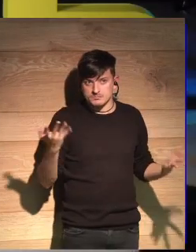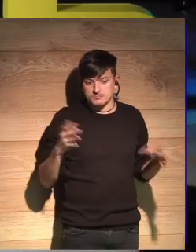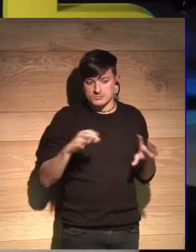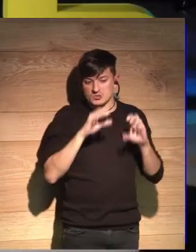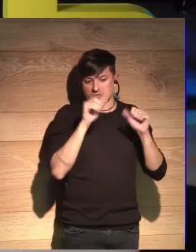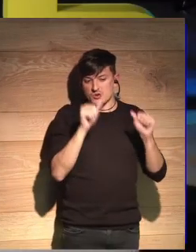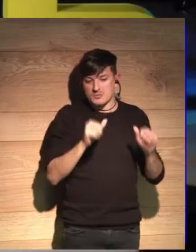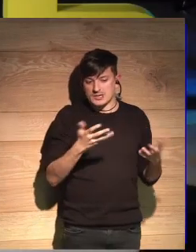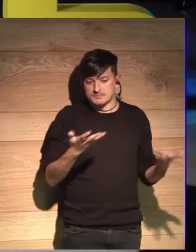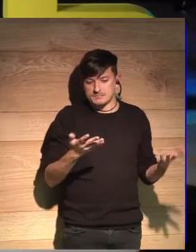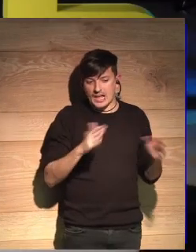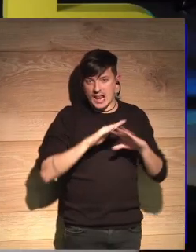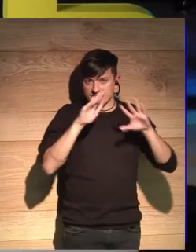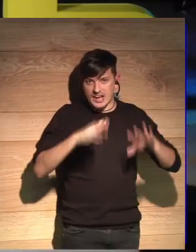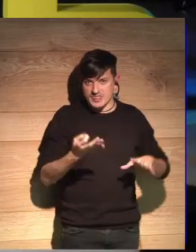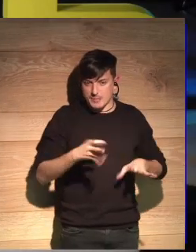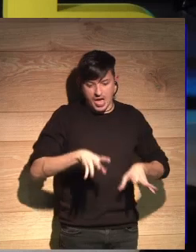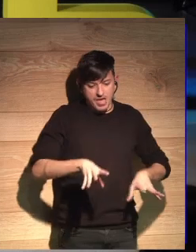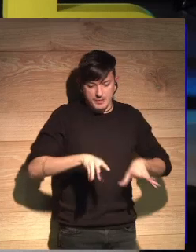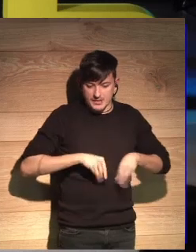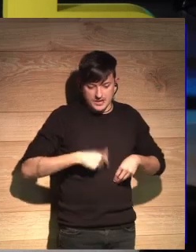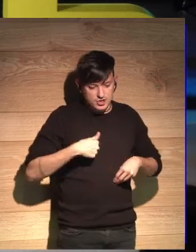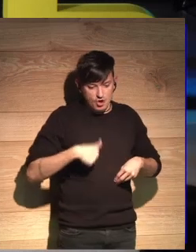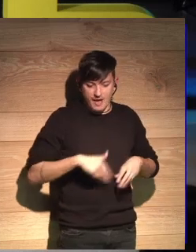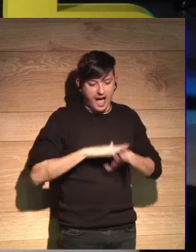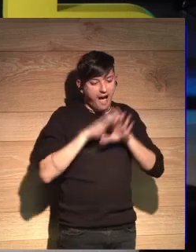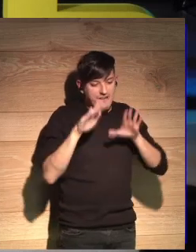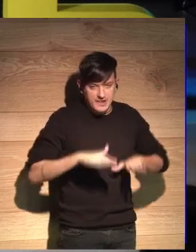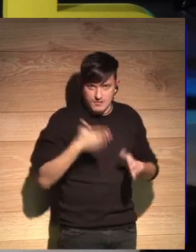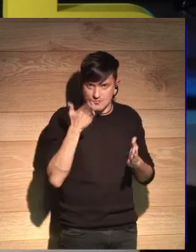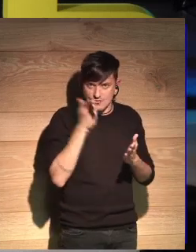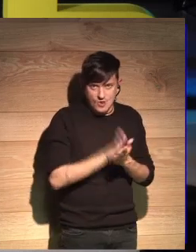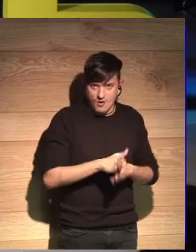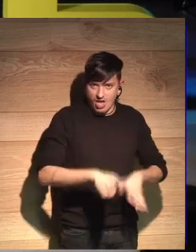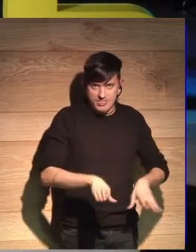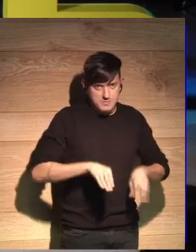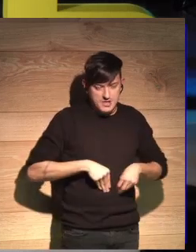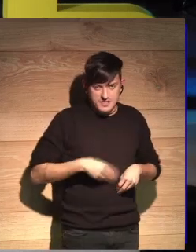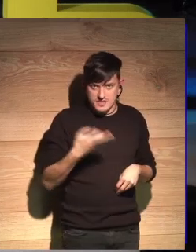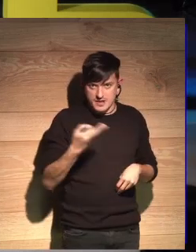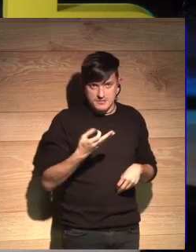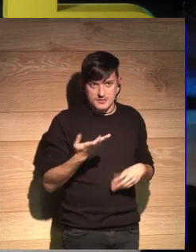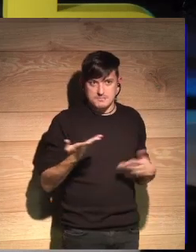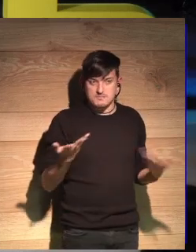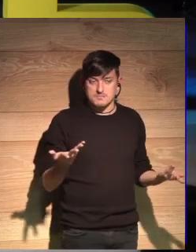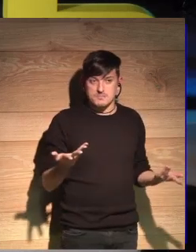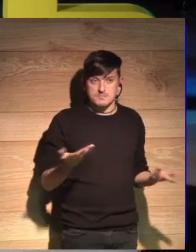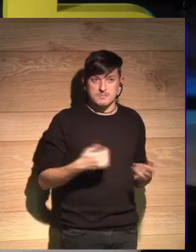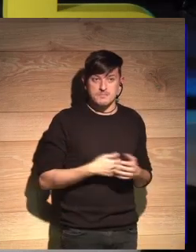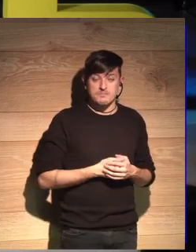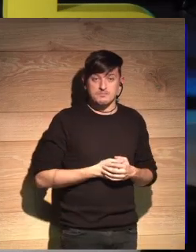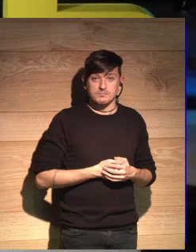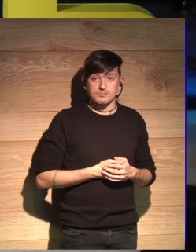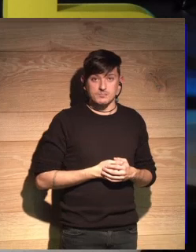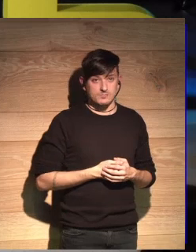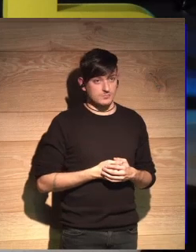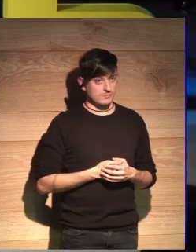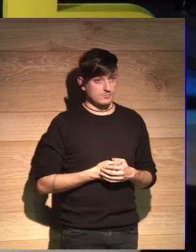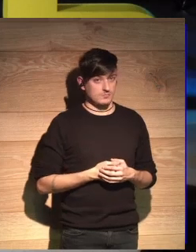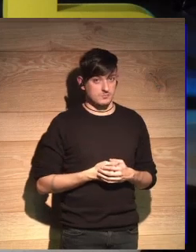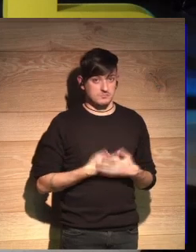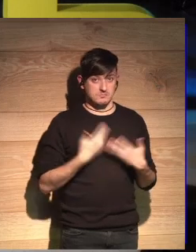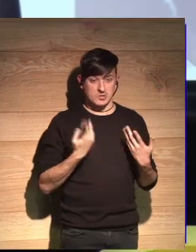this drive to change the human condition, transhumanism, has been with us ever since. And of course, we are getting better at